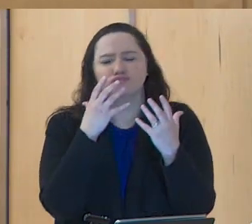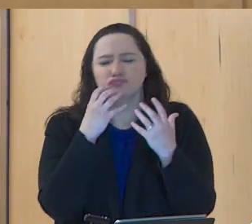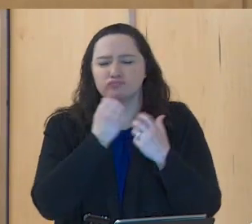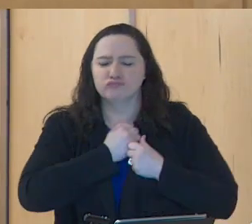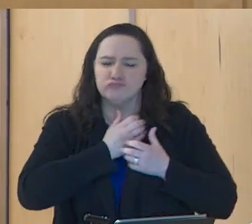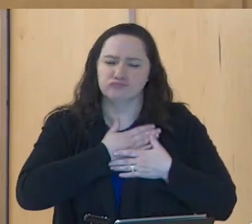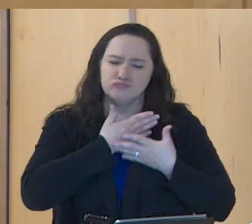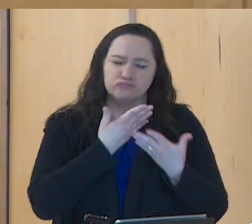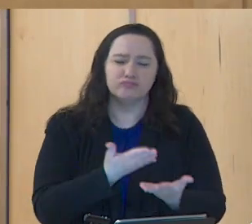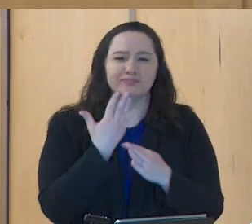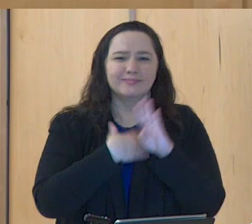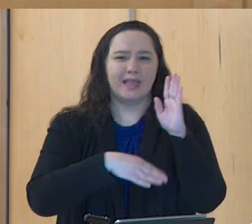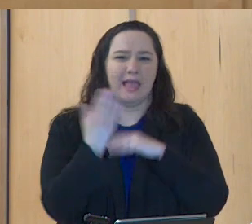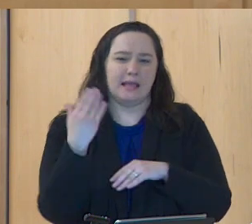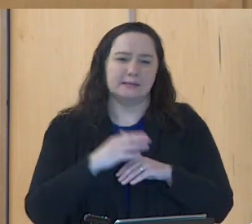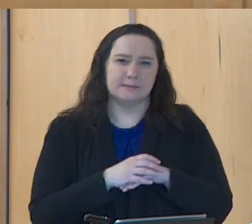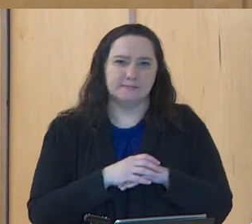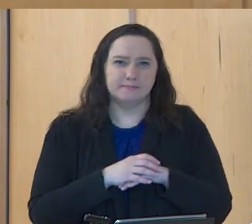And so it is for us.